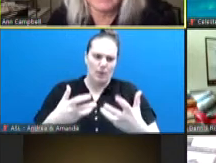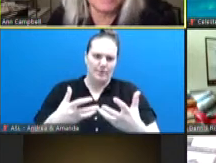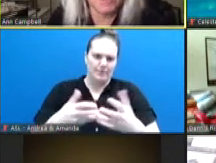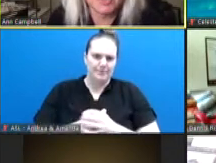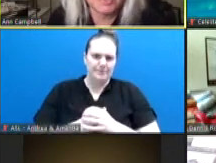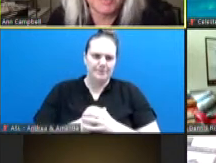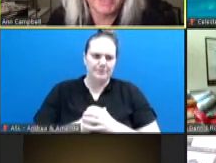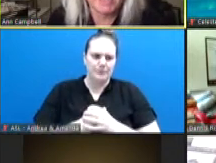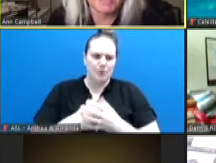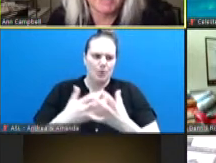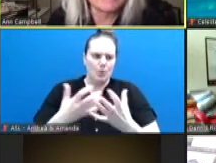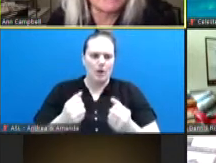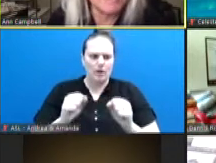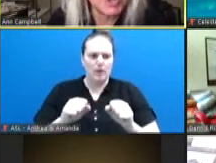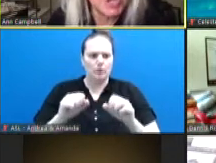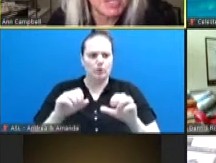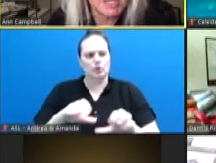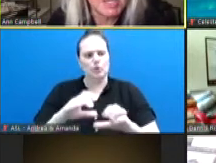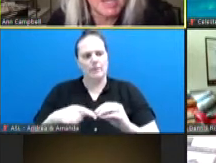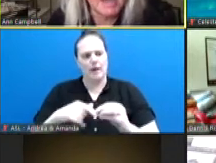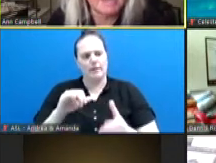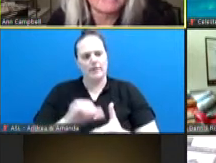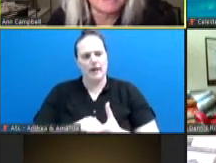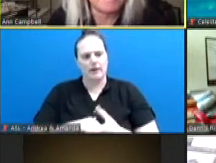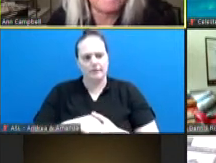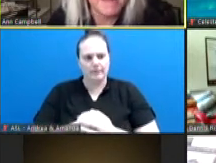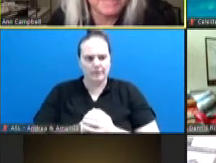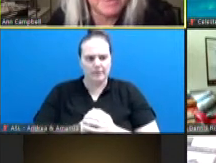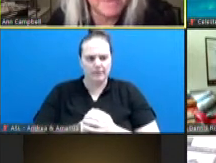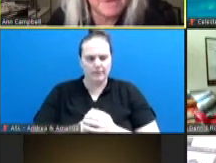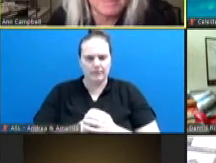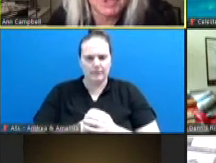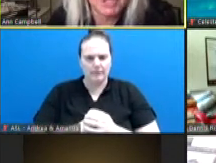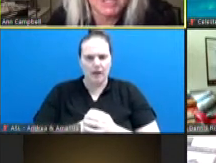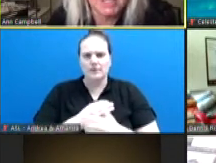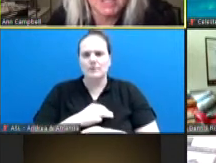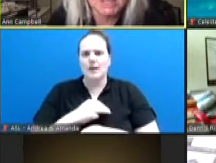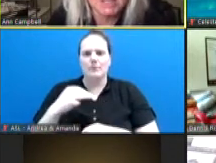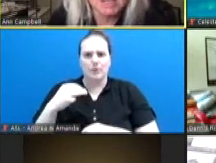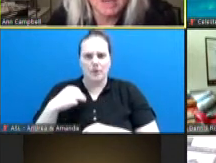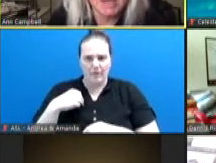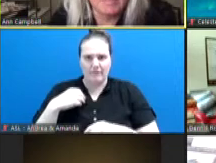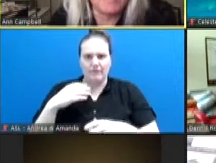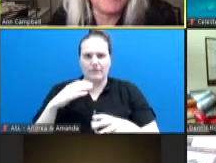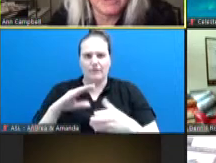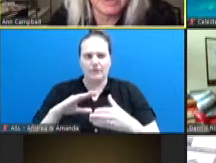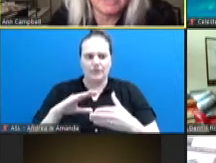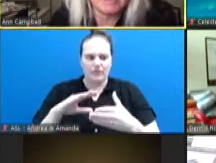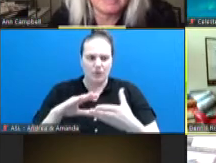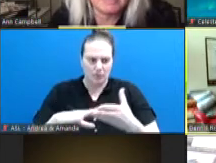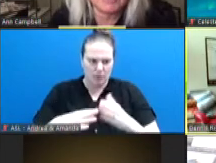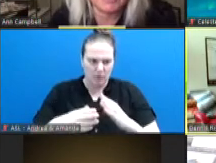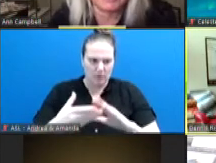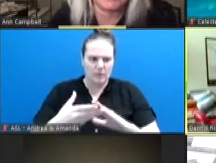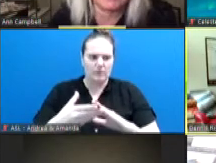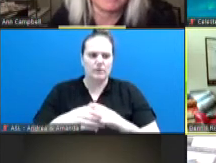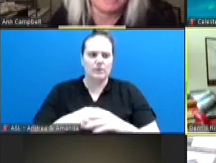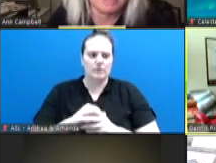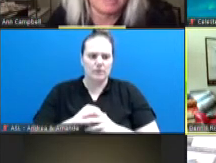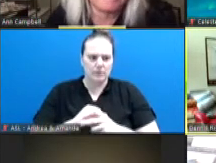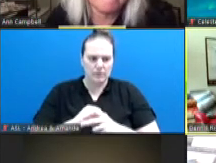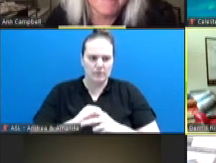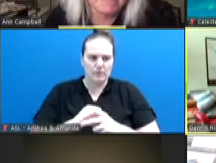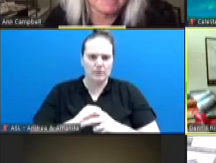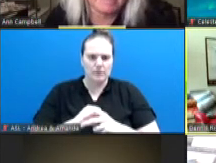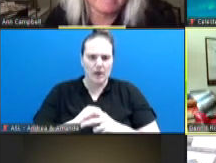what can we do about it as a community, as a member of the community? I'm very concerned